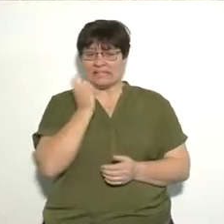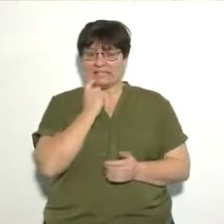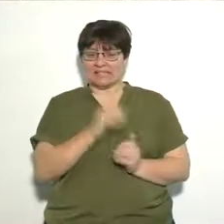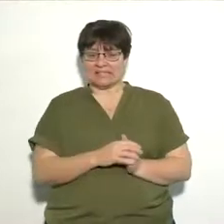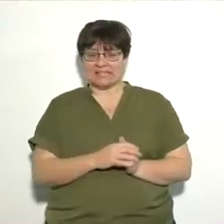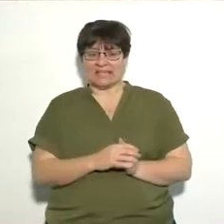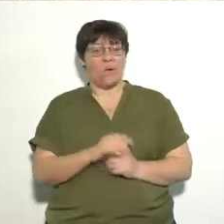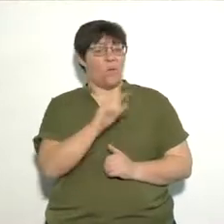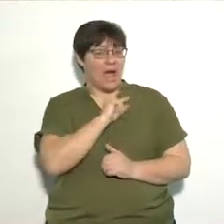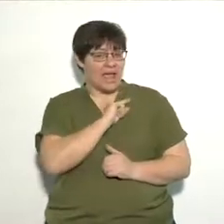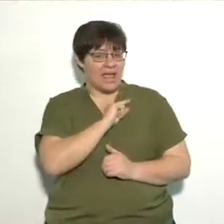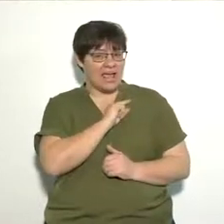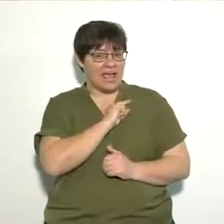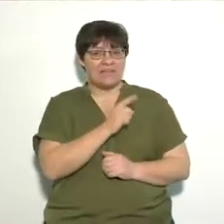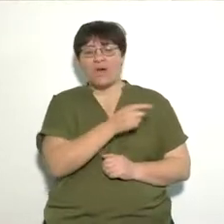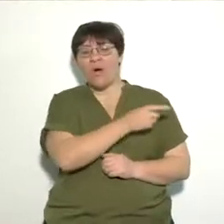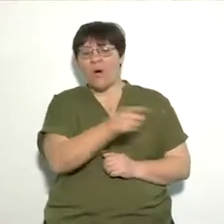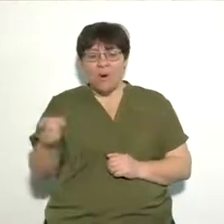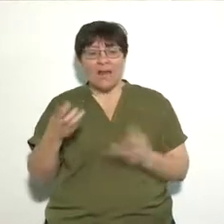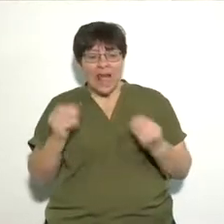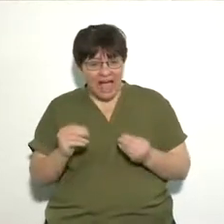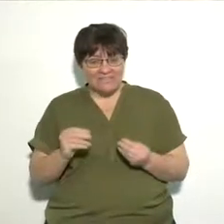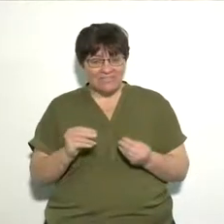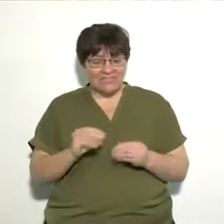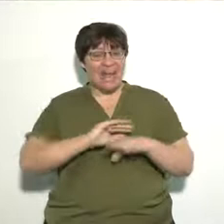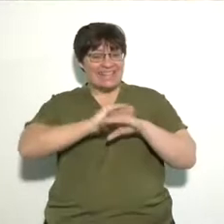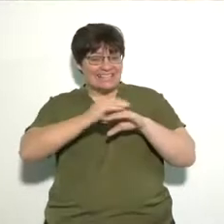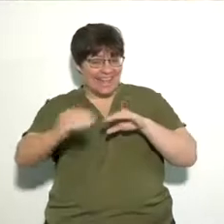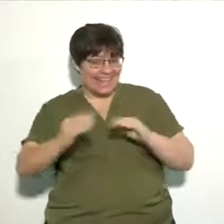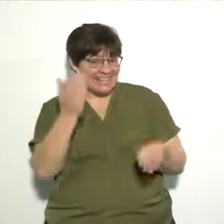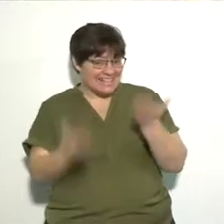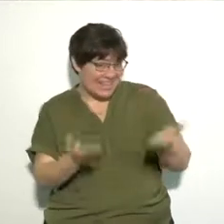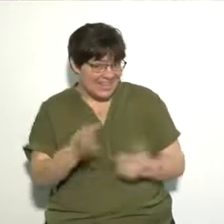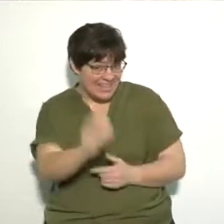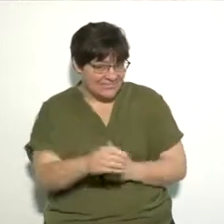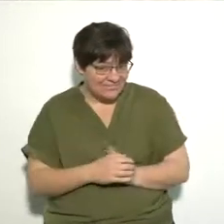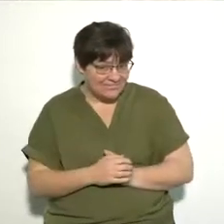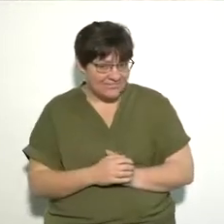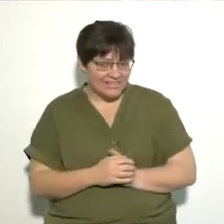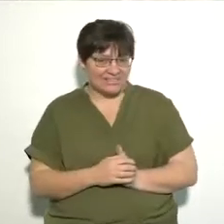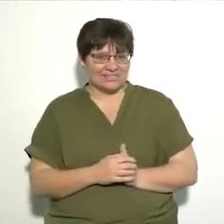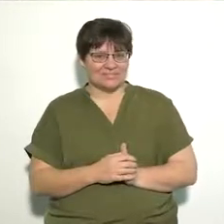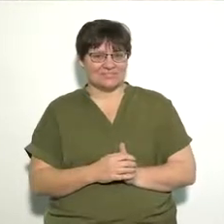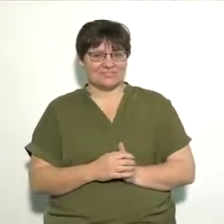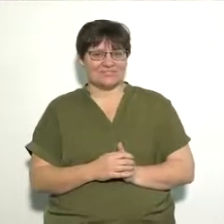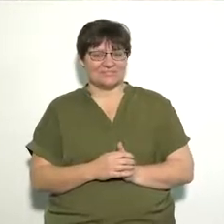It's easy, because they all come with scales. Did you get that?